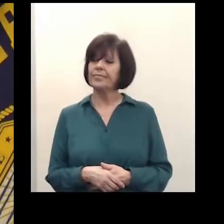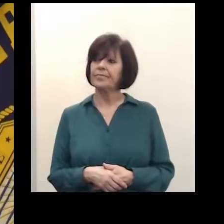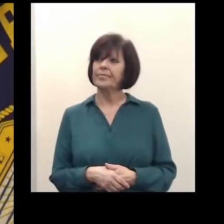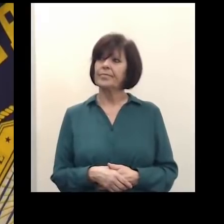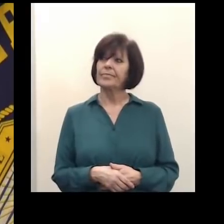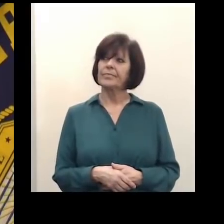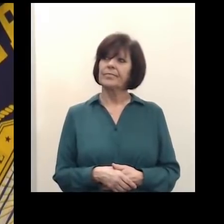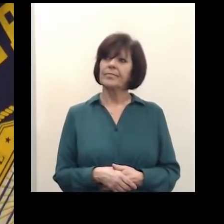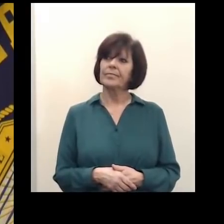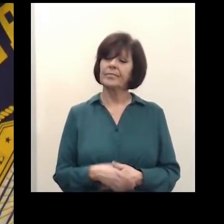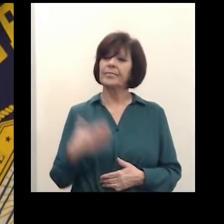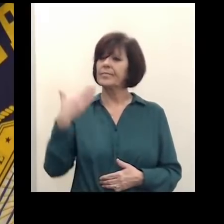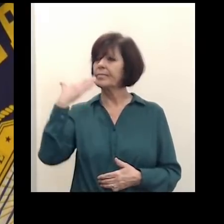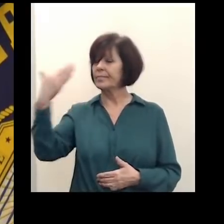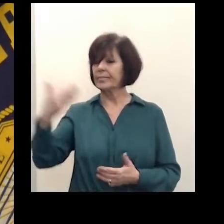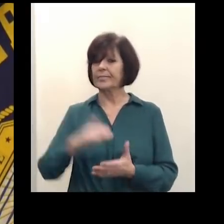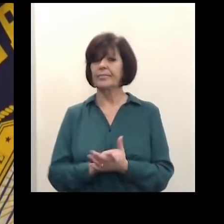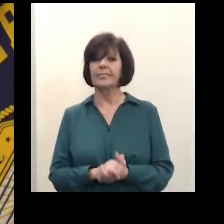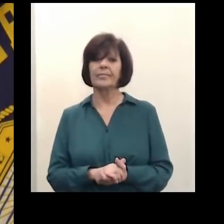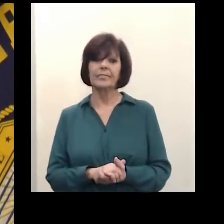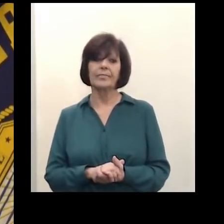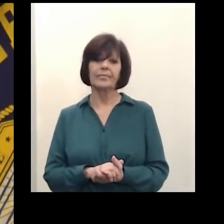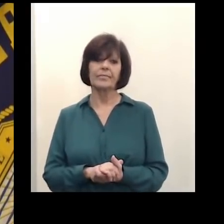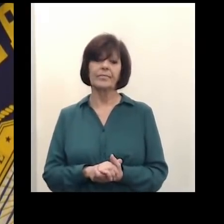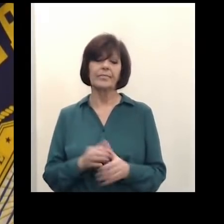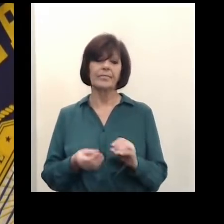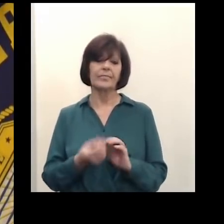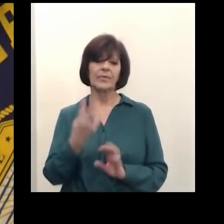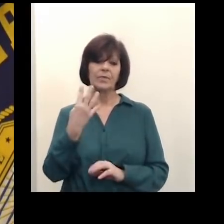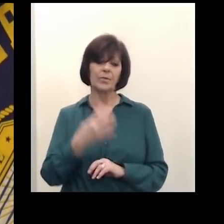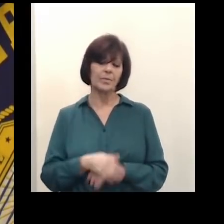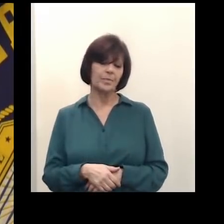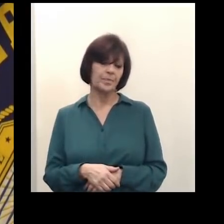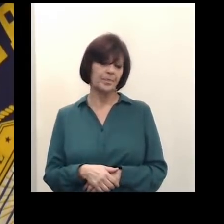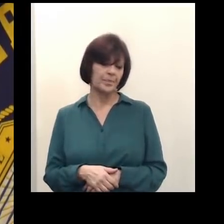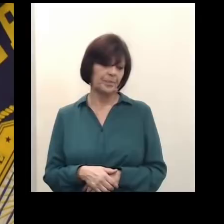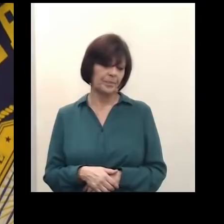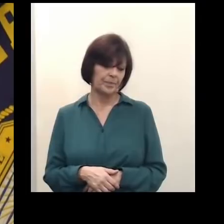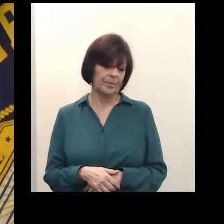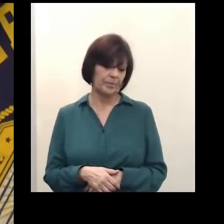Thank you, Dr. Russo. Next, Channel 4, George Rickard there.